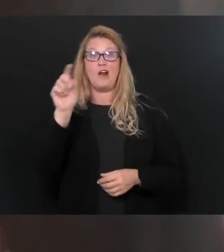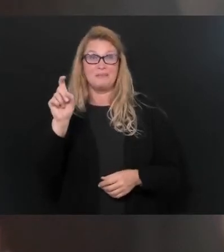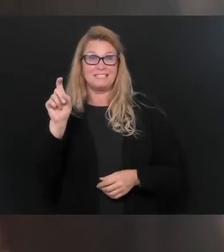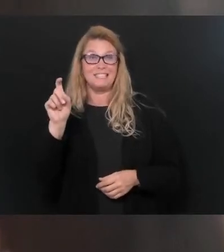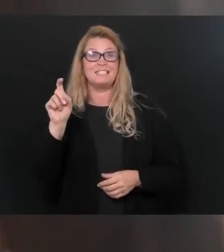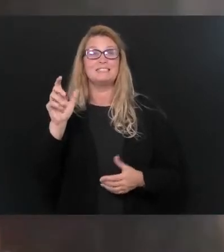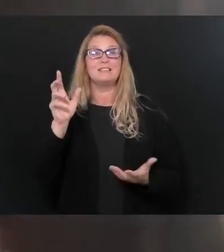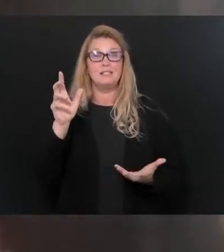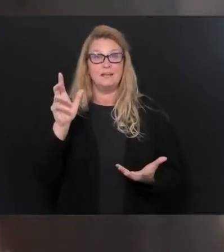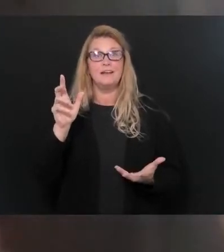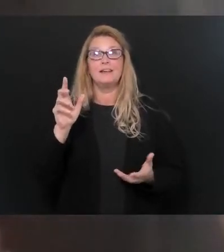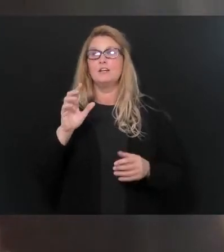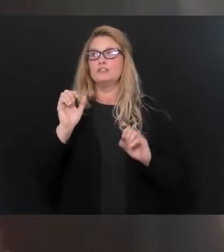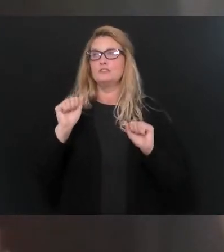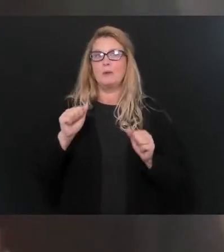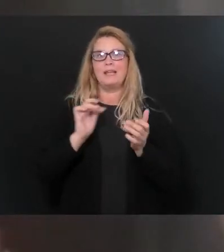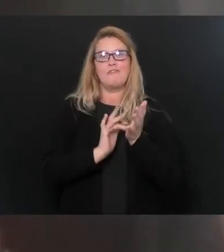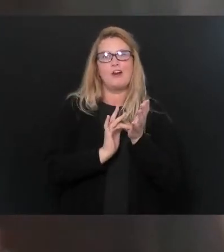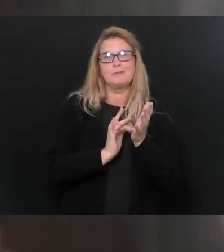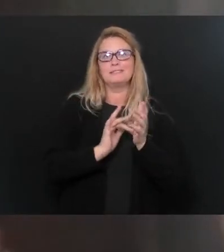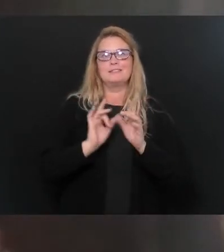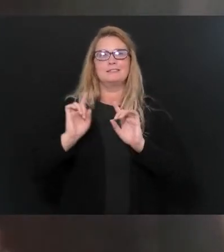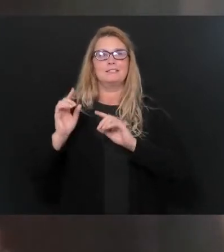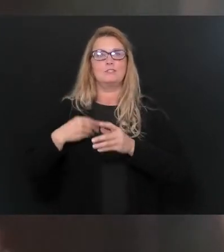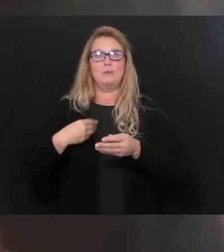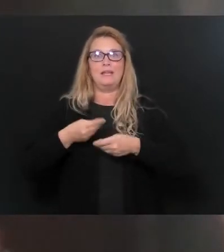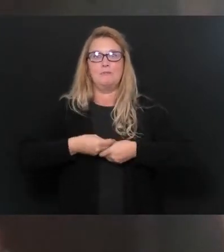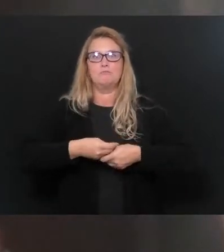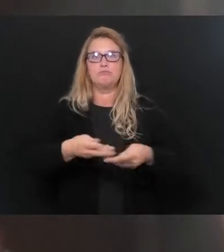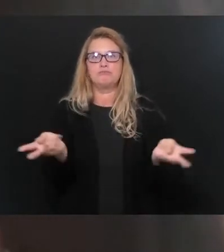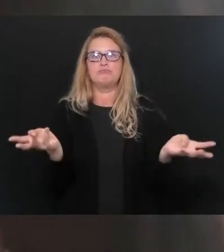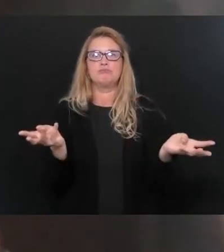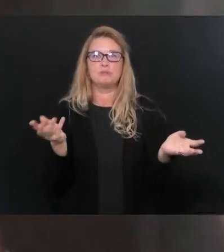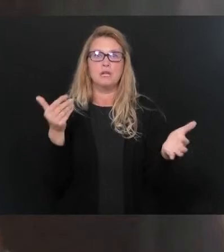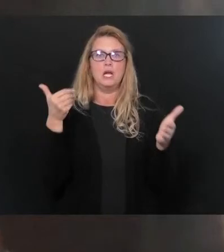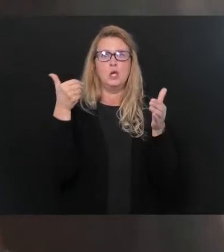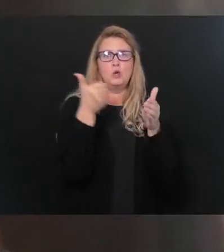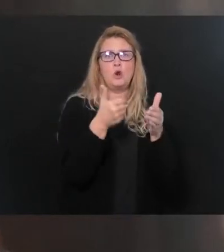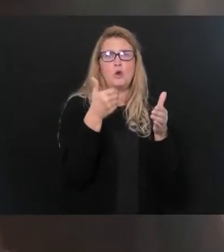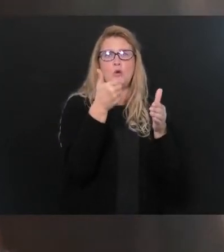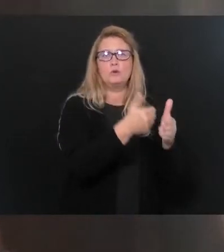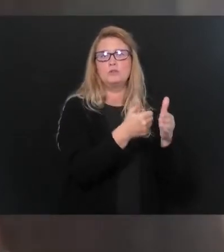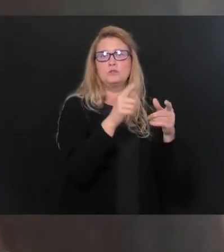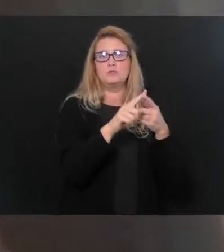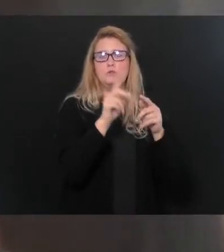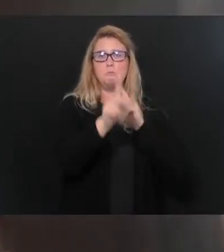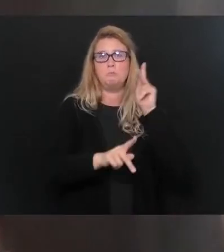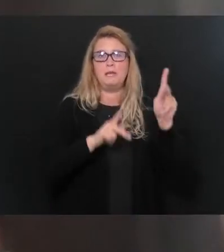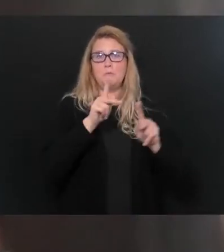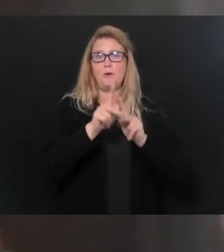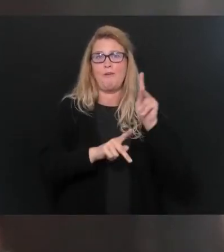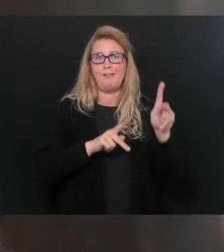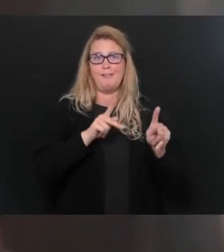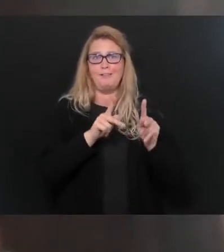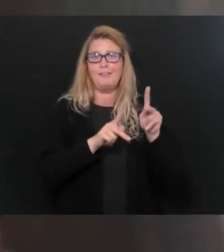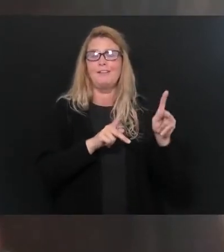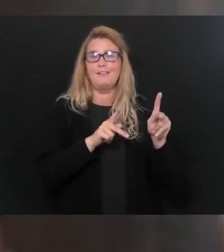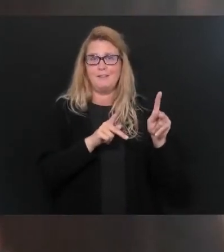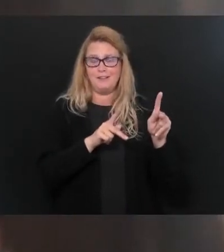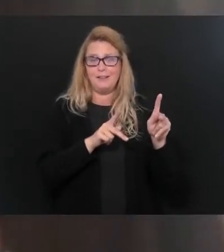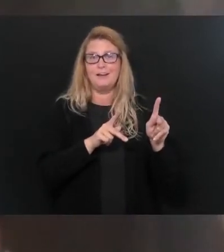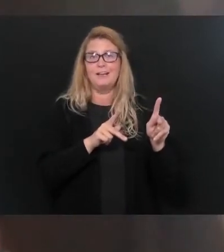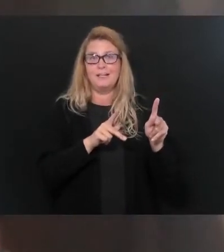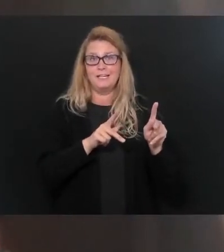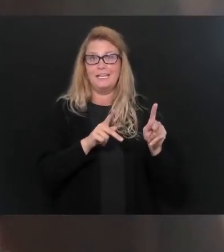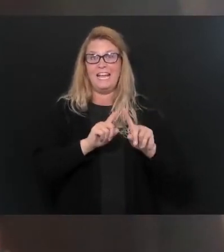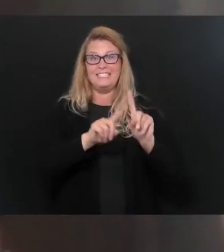working with now to be able to move the vaccine close to everybody's front door to these